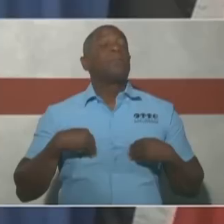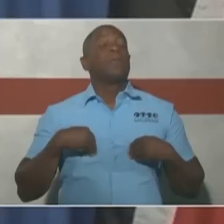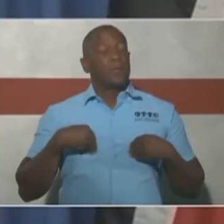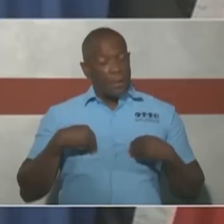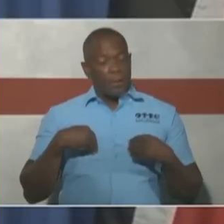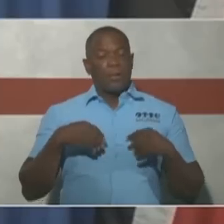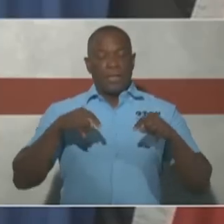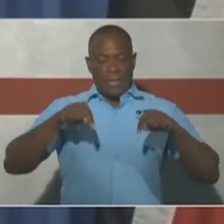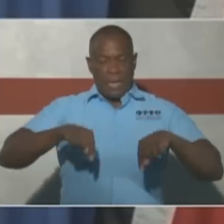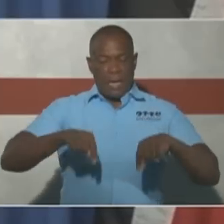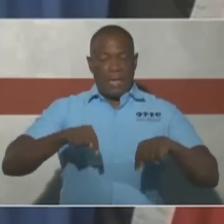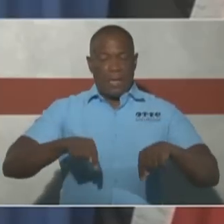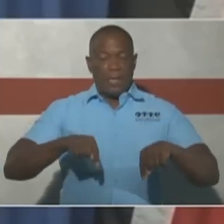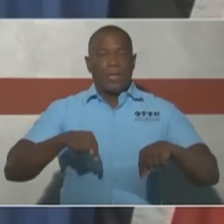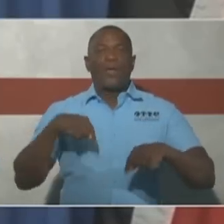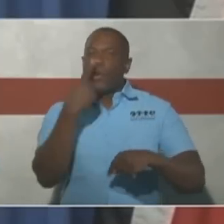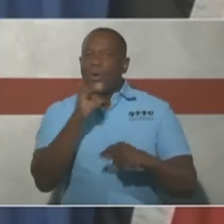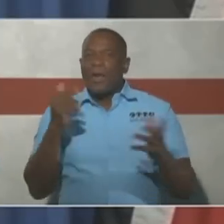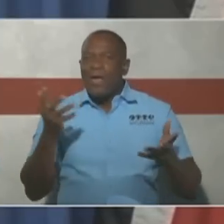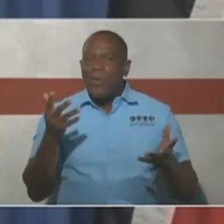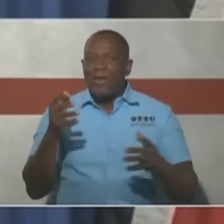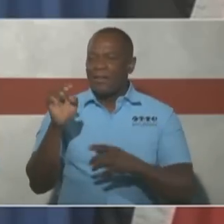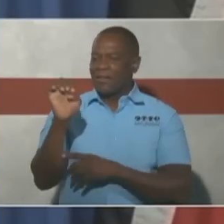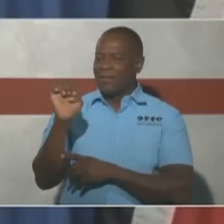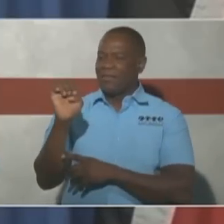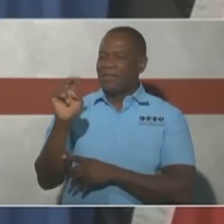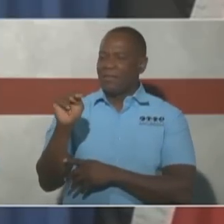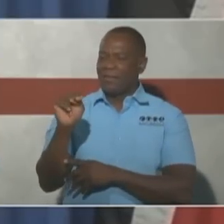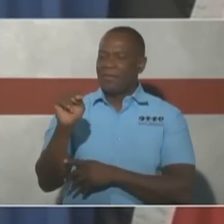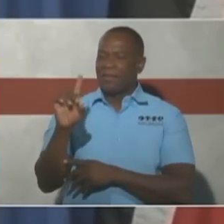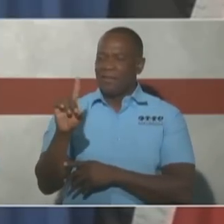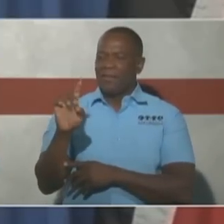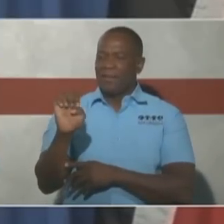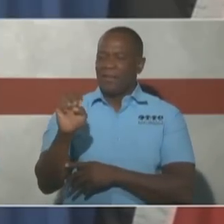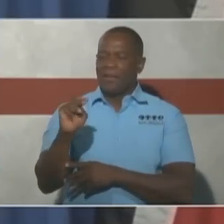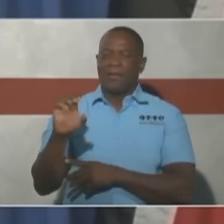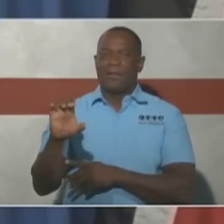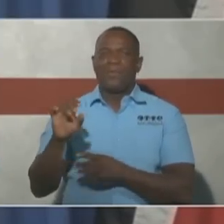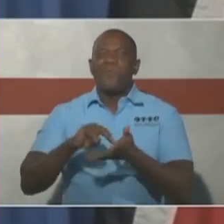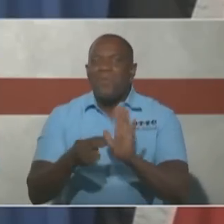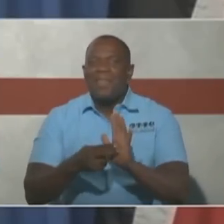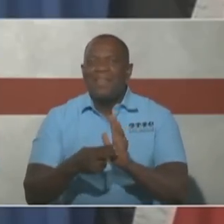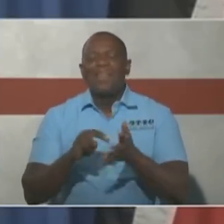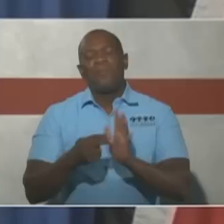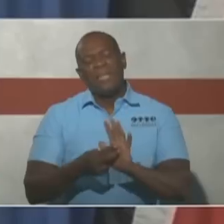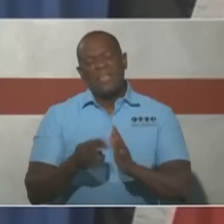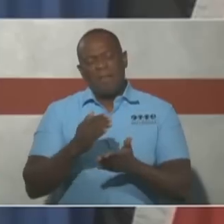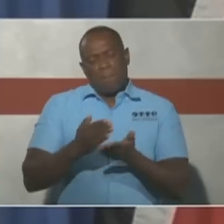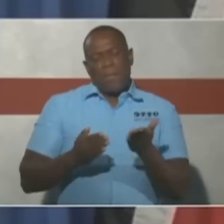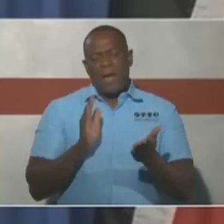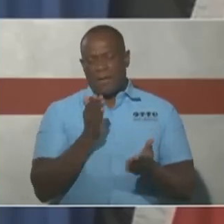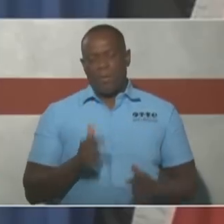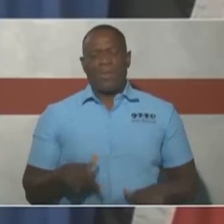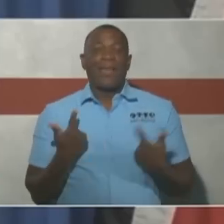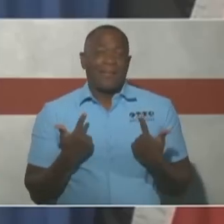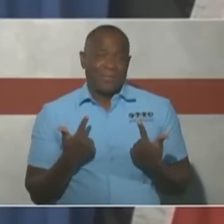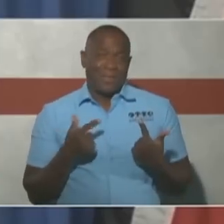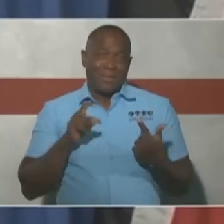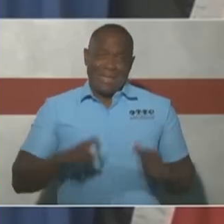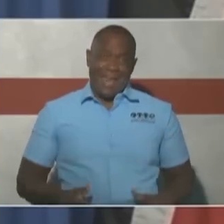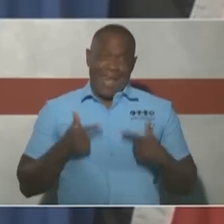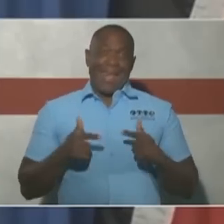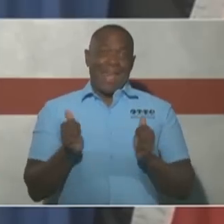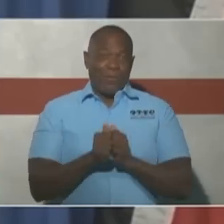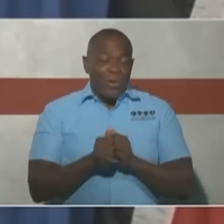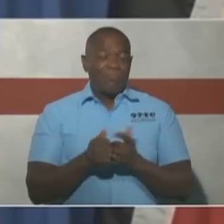endemic situation where COVID-19 is now part of the landscape of the human population's existence. It has